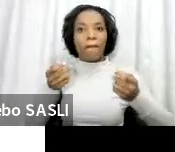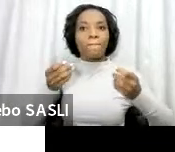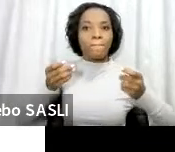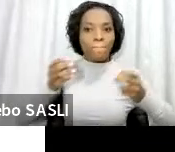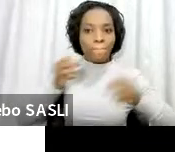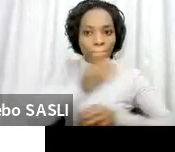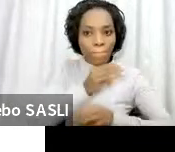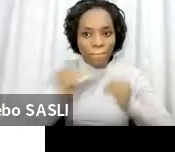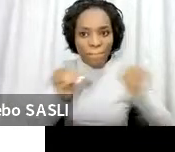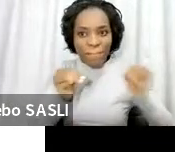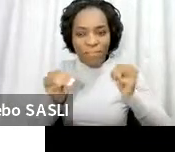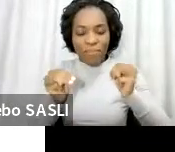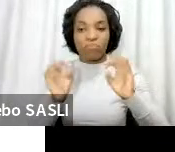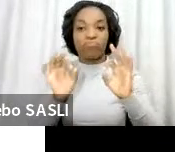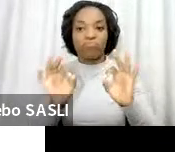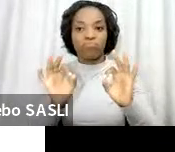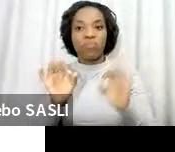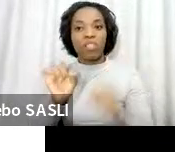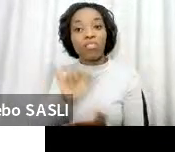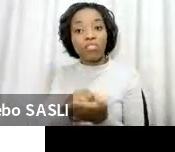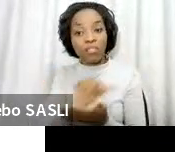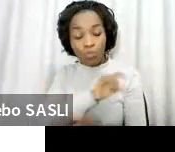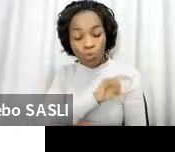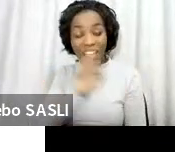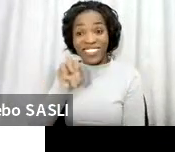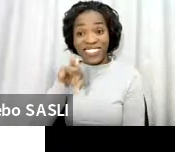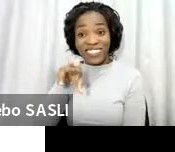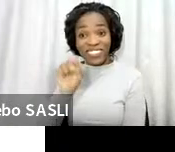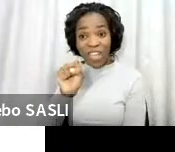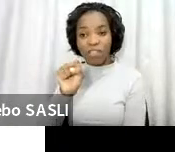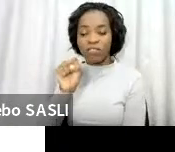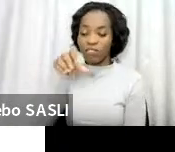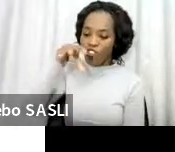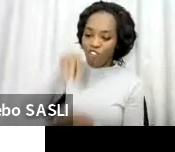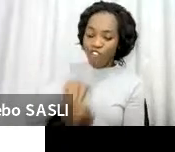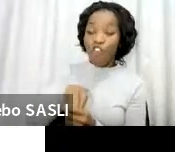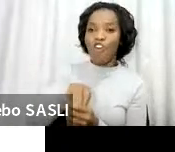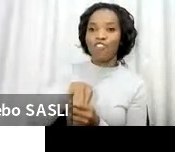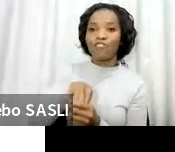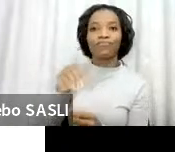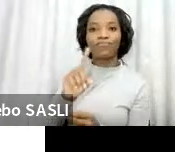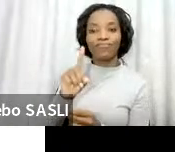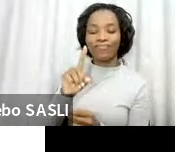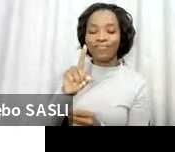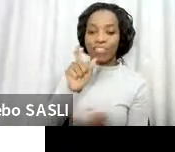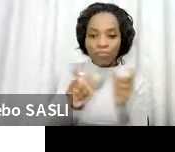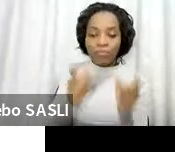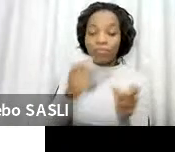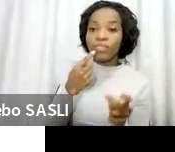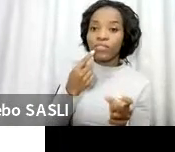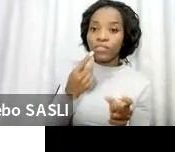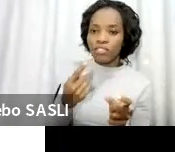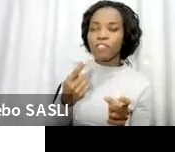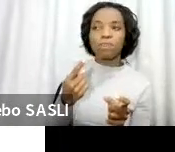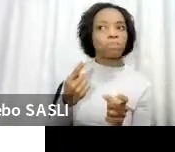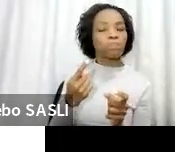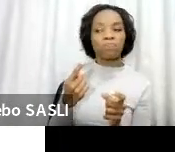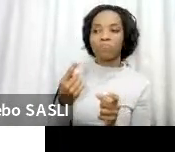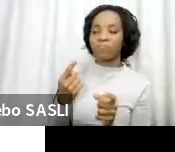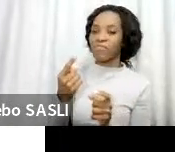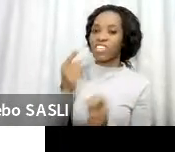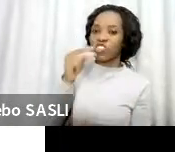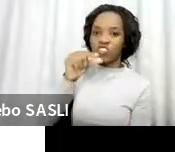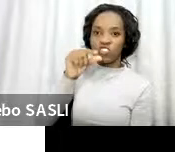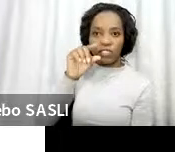why SARS is part of those people who are saying we should fight the scourge of gender-based